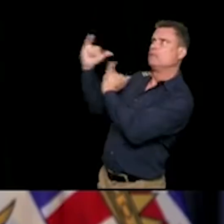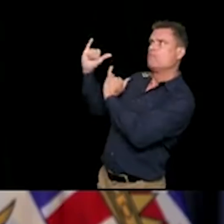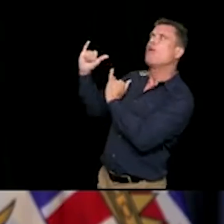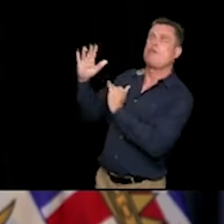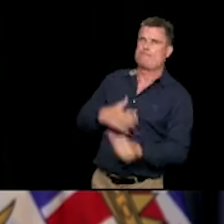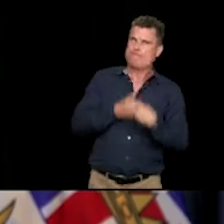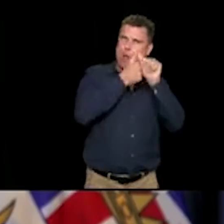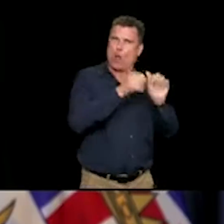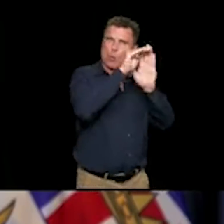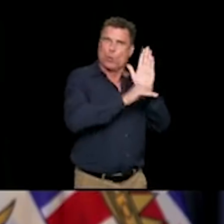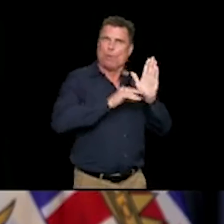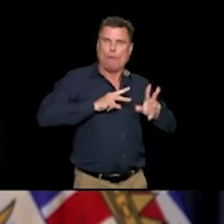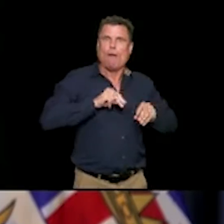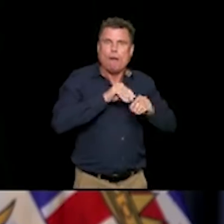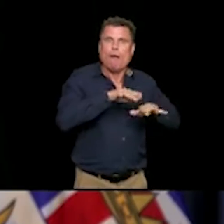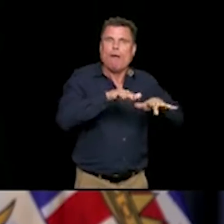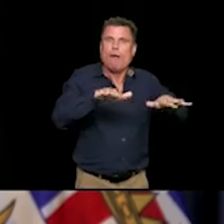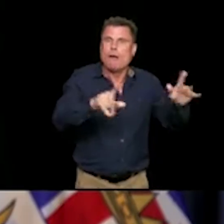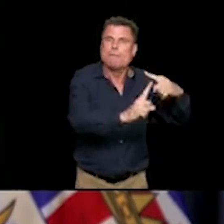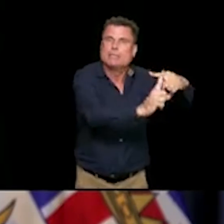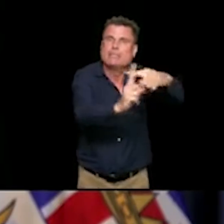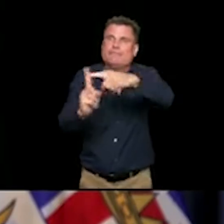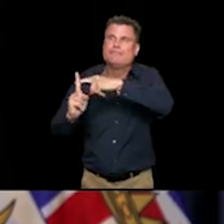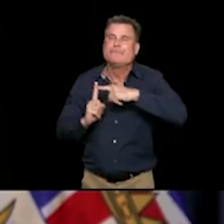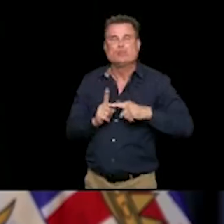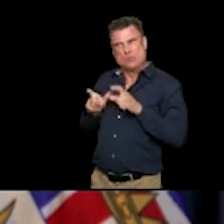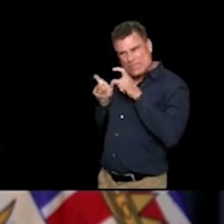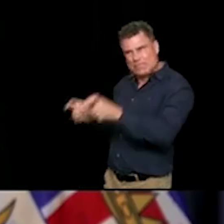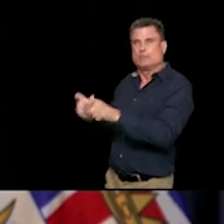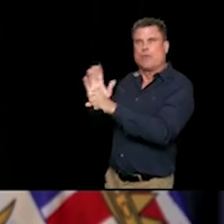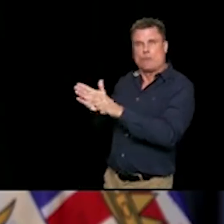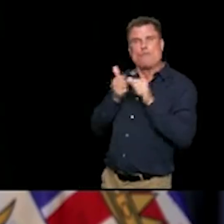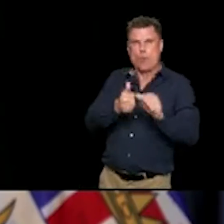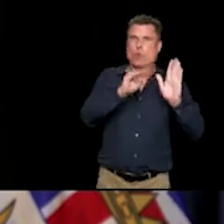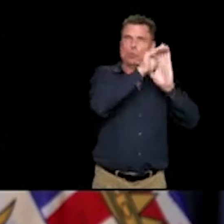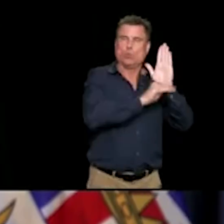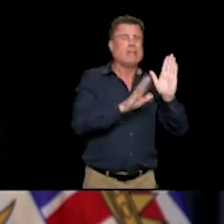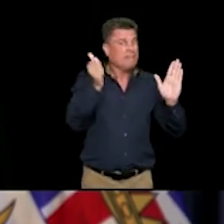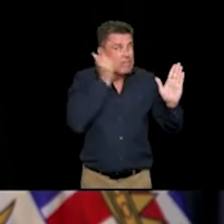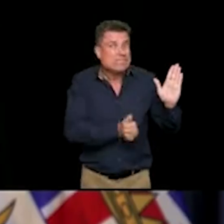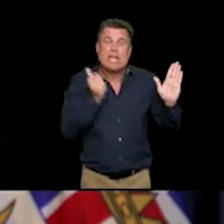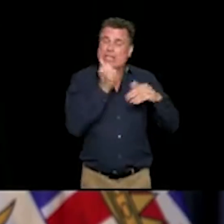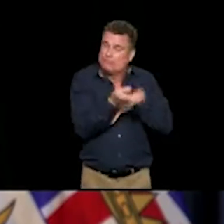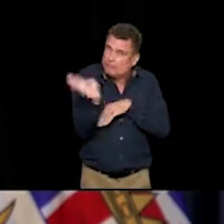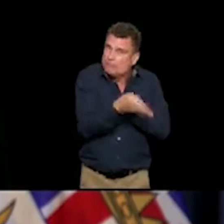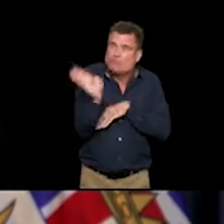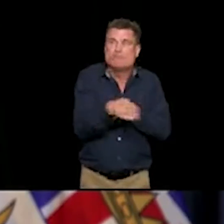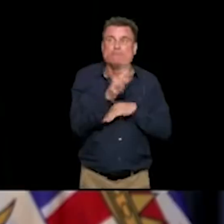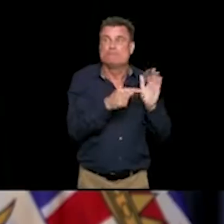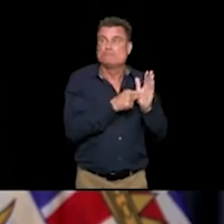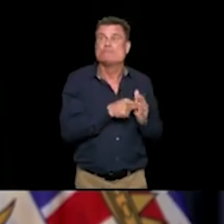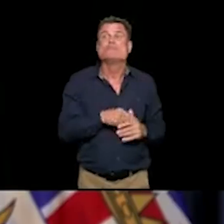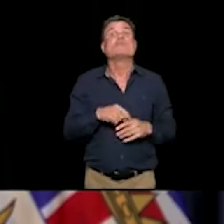support all of us and keep our communities safe. And we need to do it every single day. And we also need